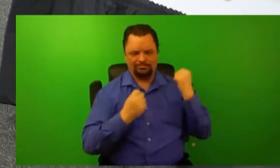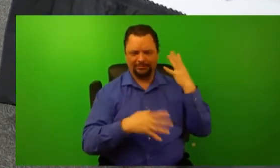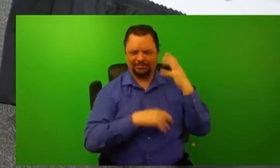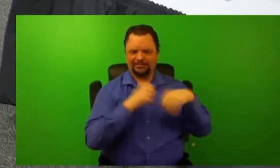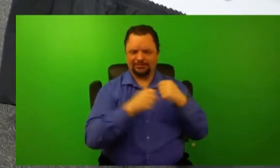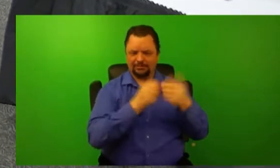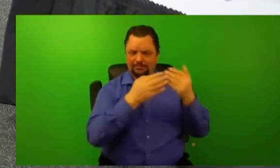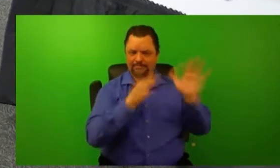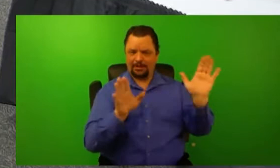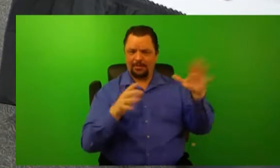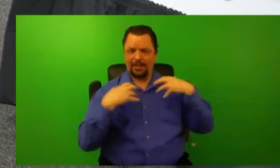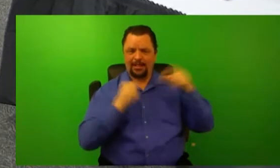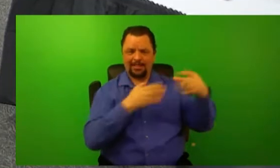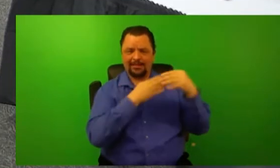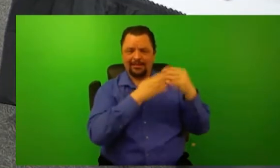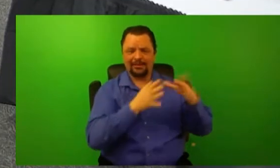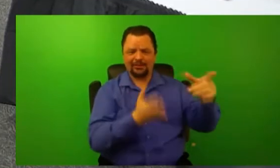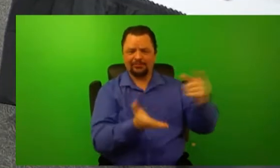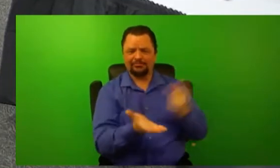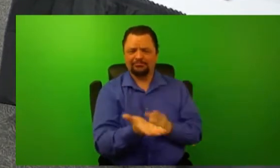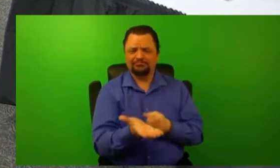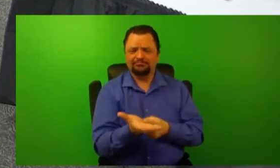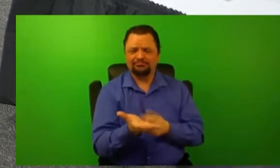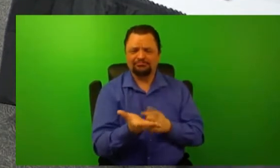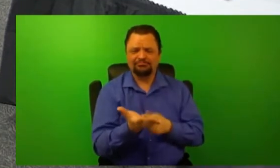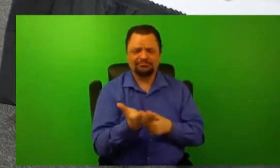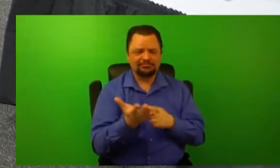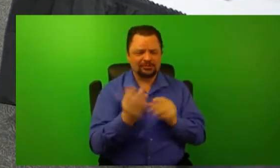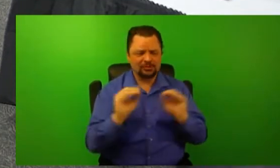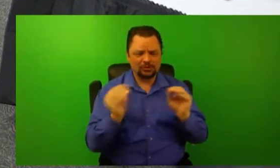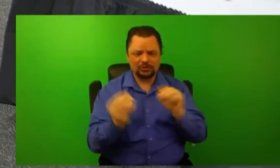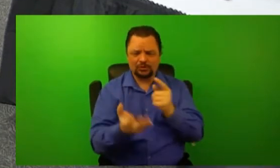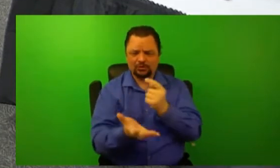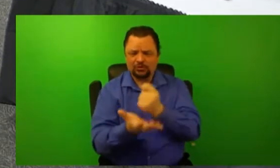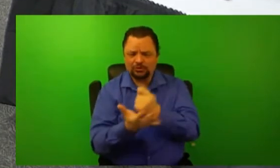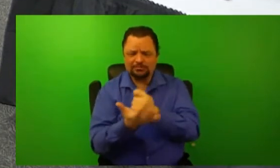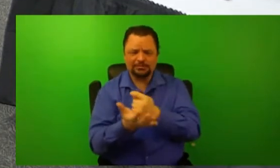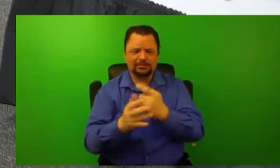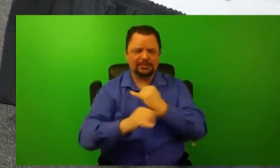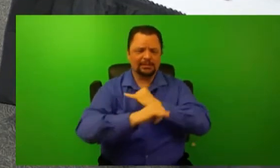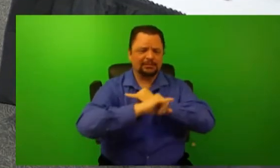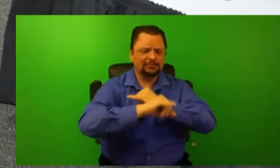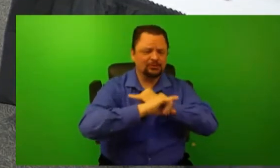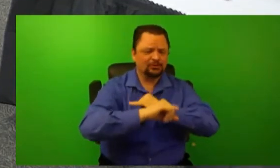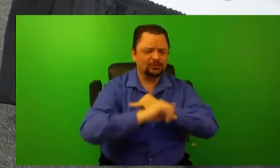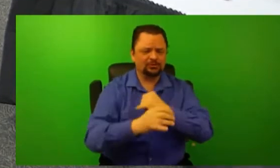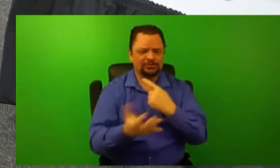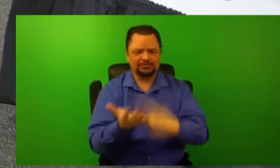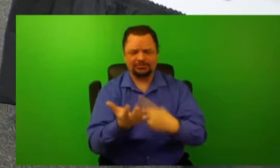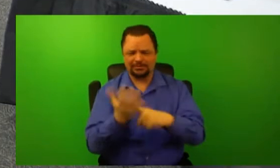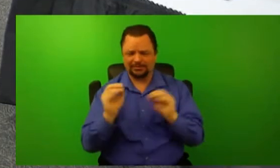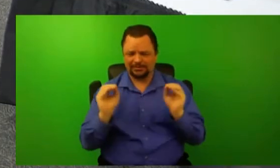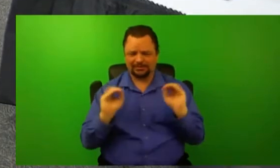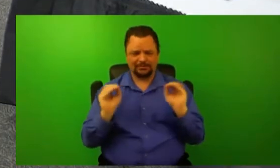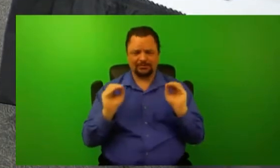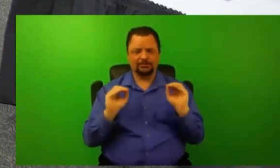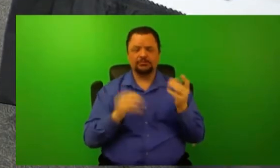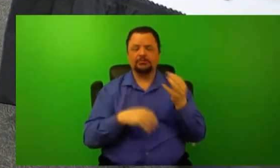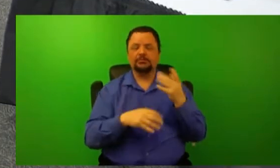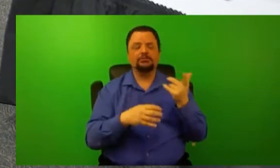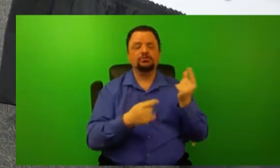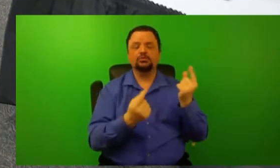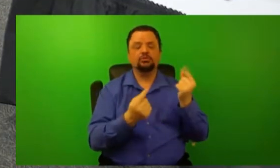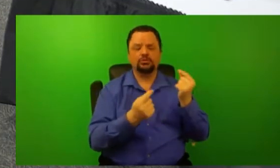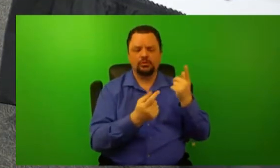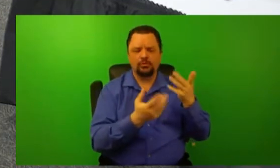immunity, proven therapeutics, or the importance of early treatment. Instead, trusted leaders have thrown their credibility behind an ineffective, obsolete,